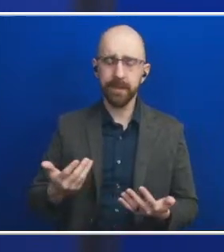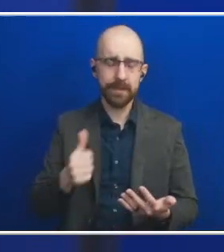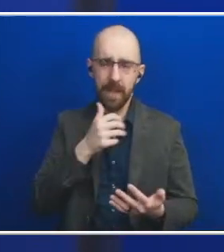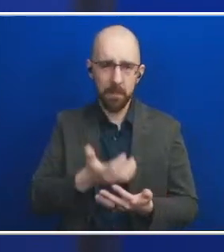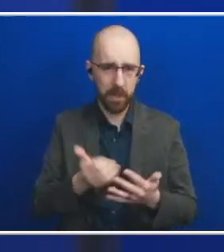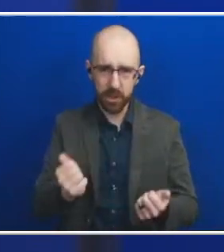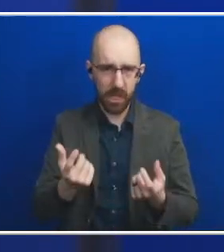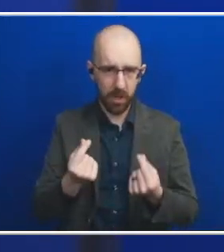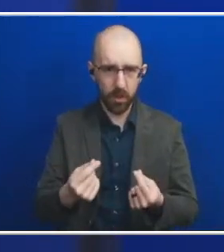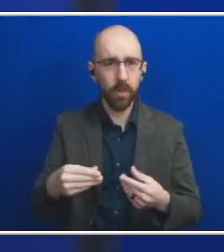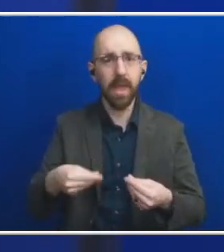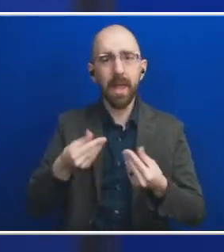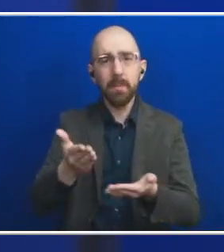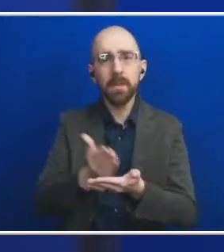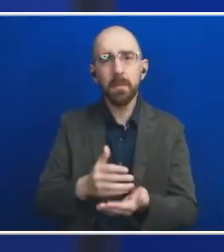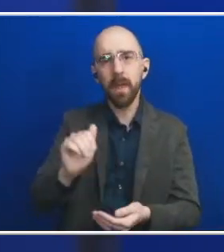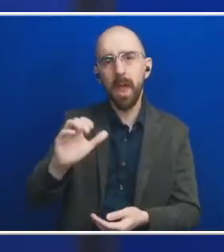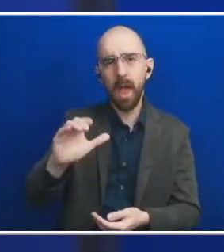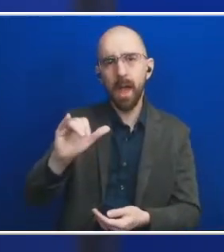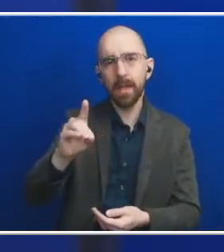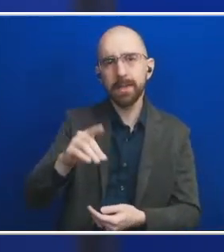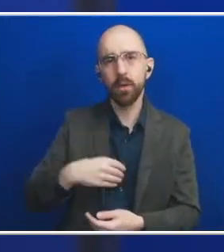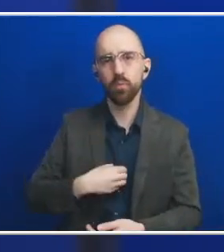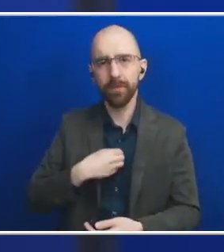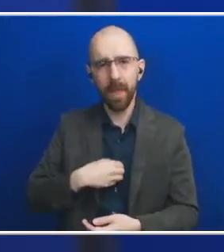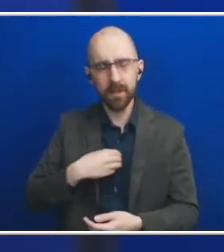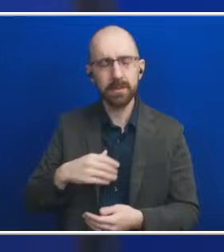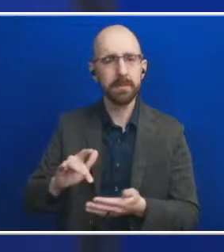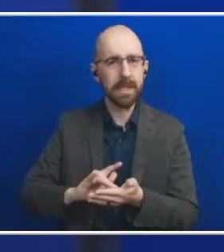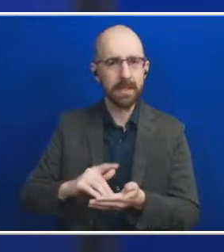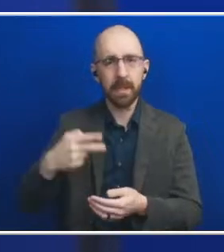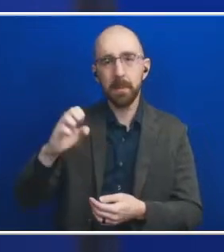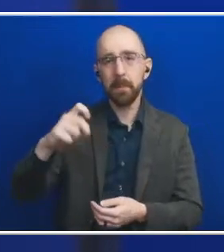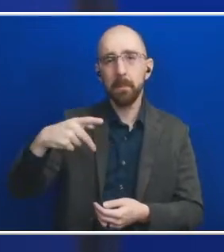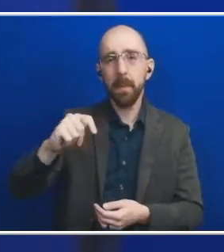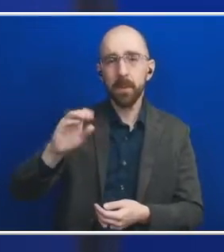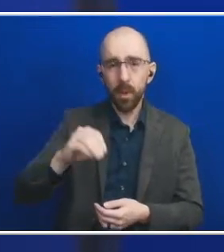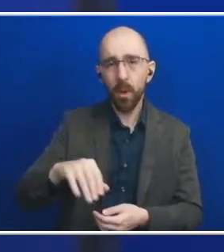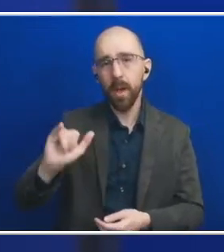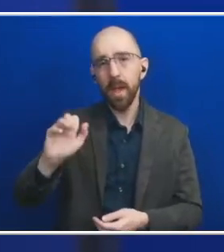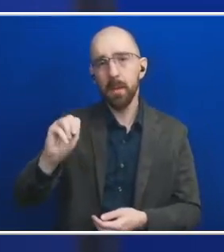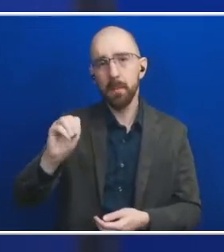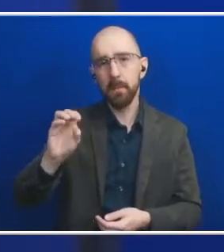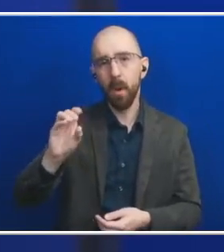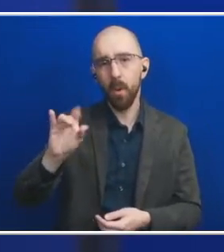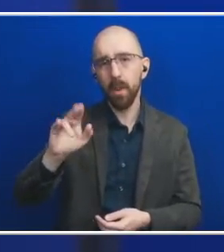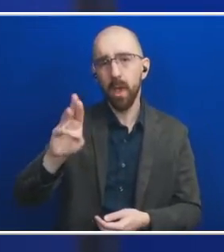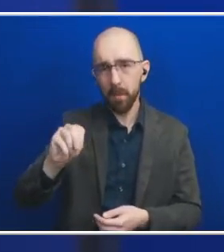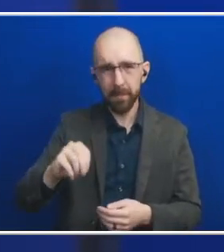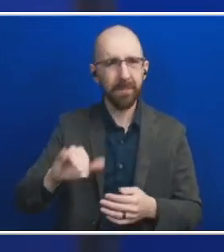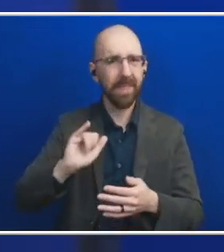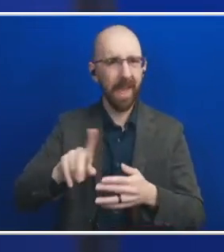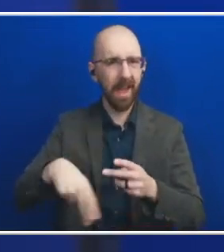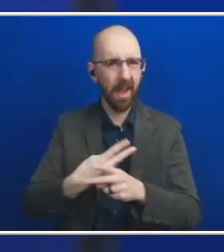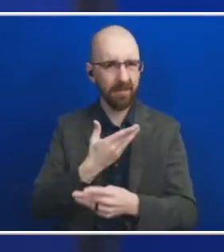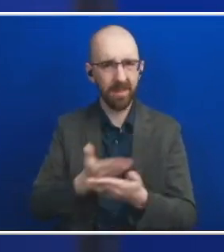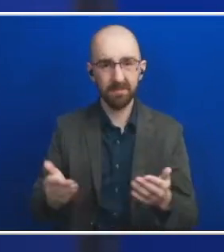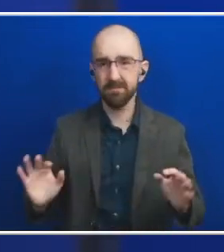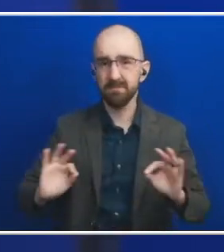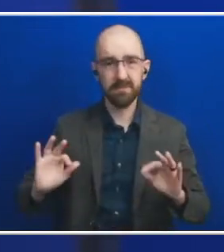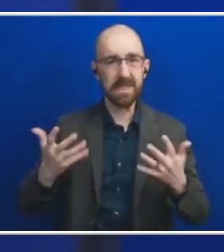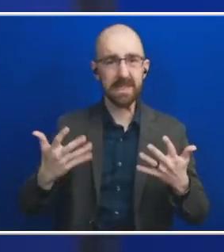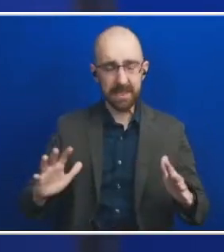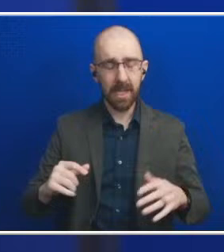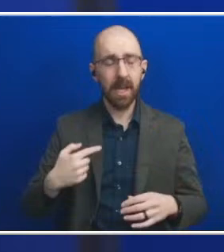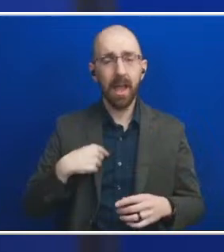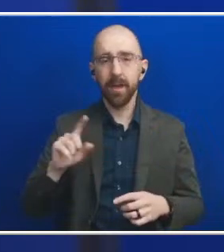some acid reflux medicine, told me to take like Pepto and Imodium and some things to help, and that was kind of it. And I was just dealing with that